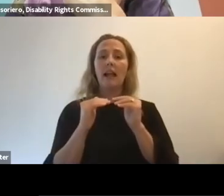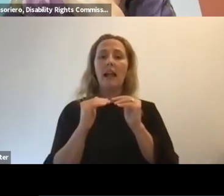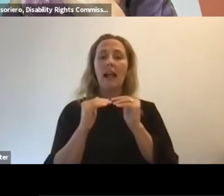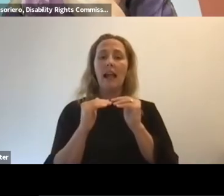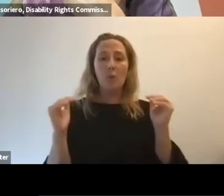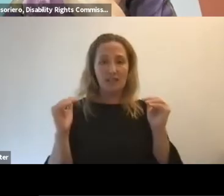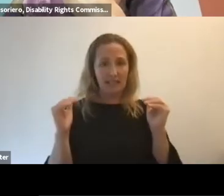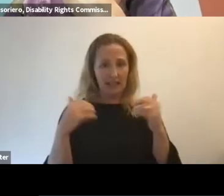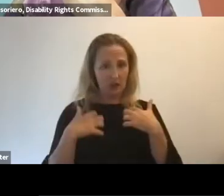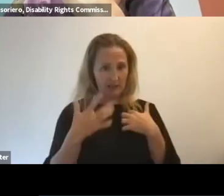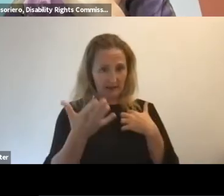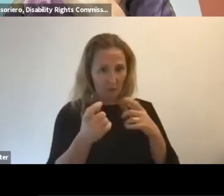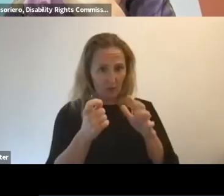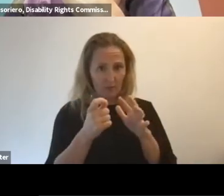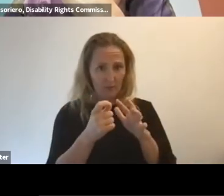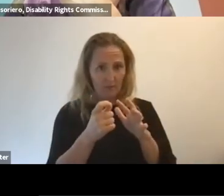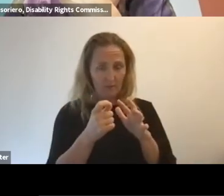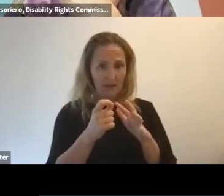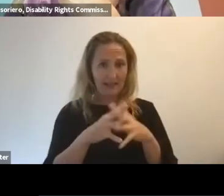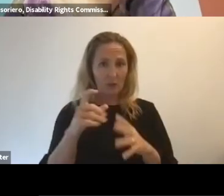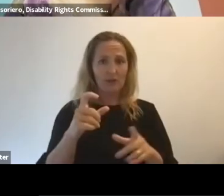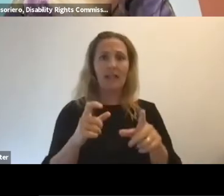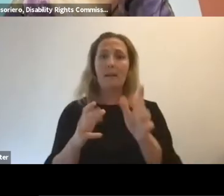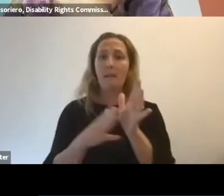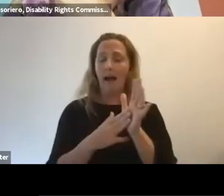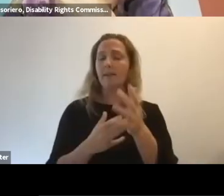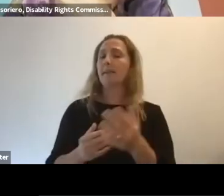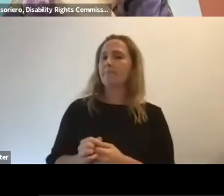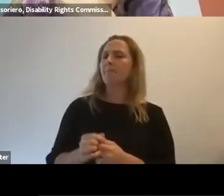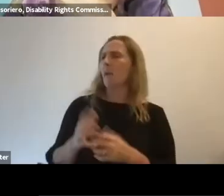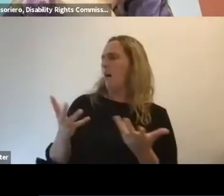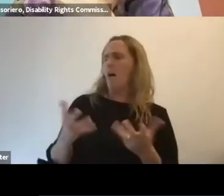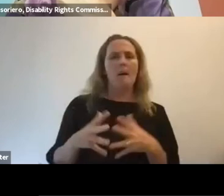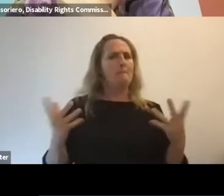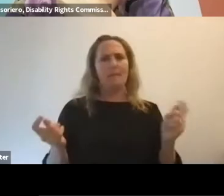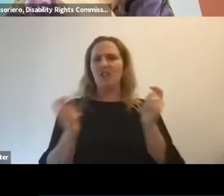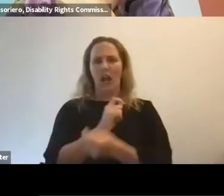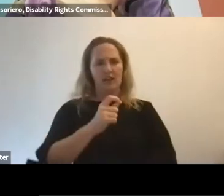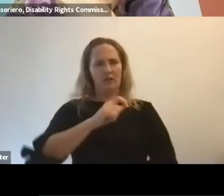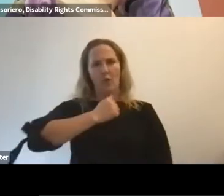I think it's been a massive change in terms of the way that we've operated.